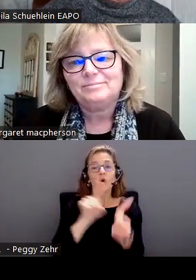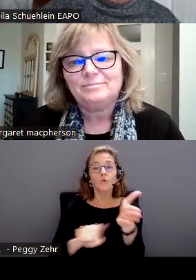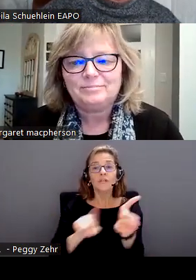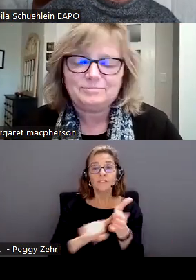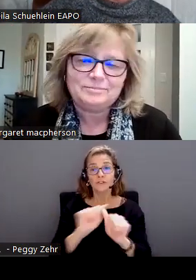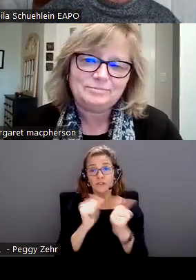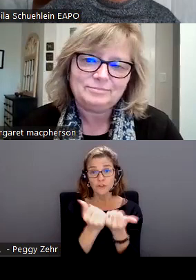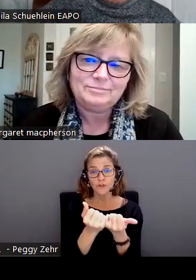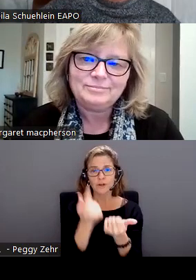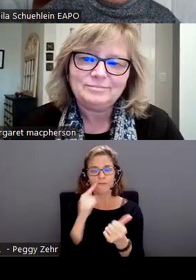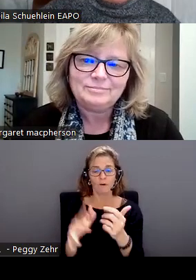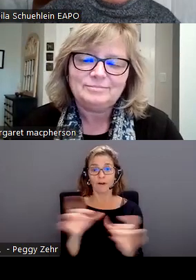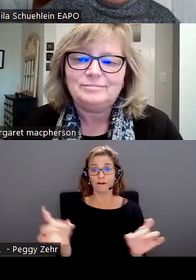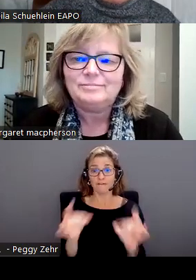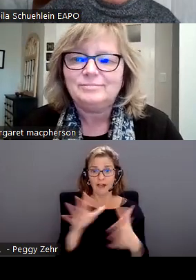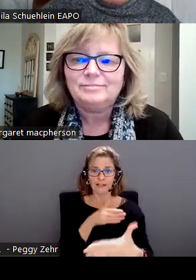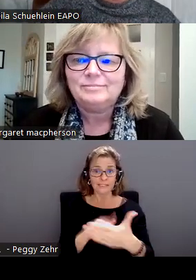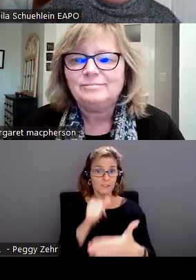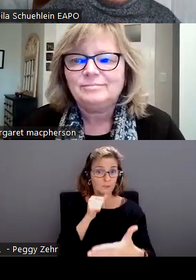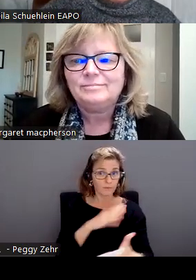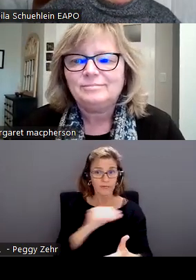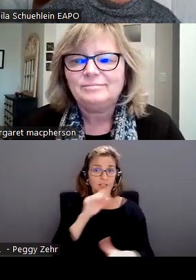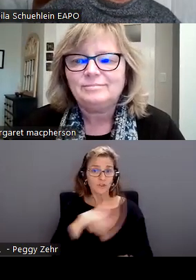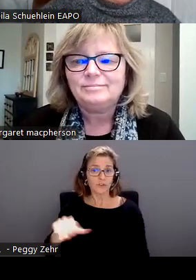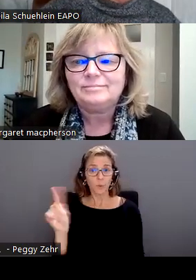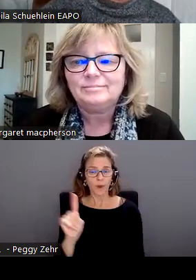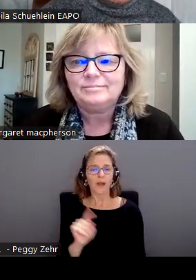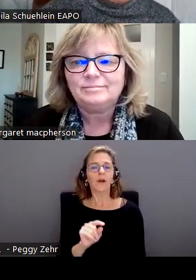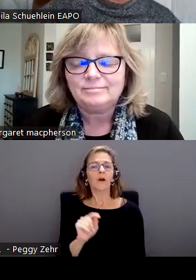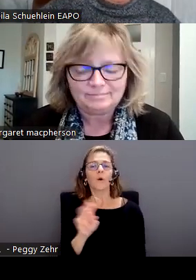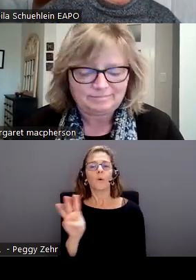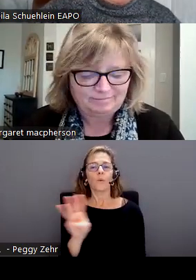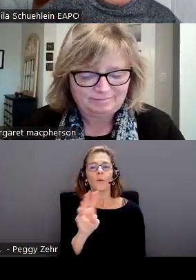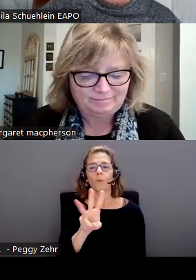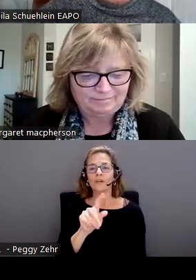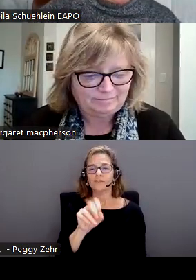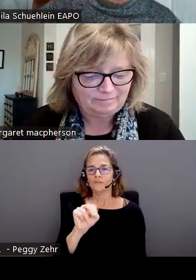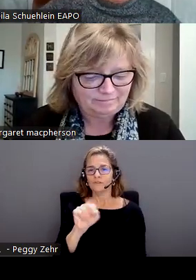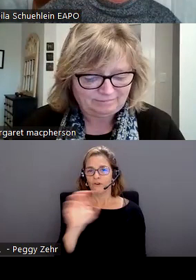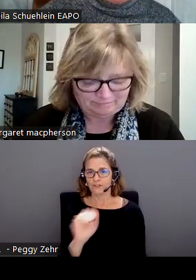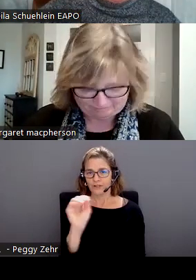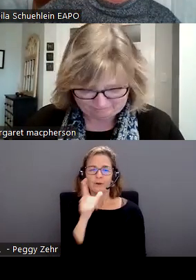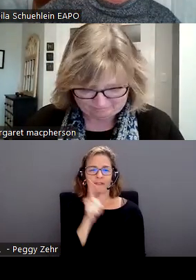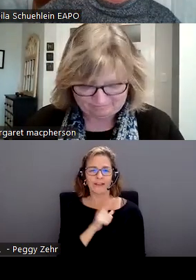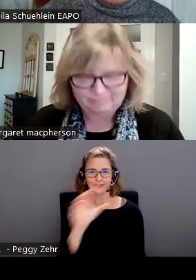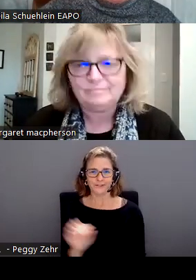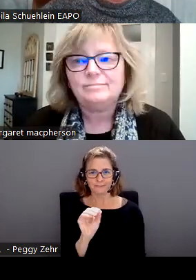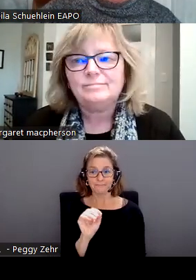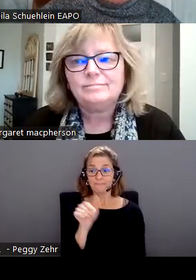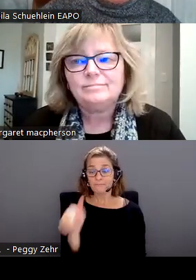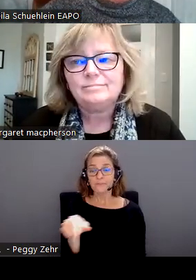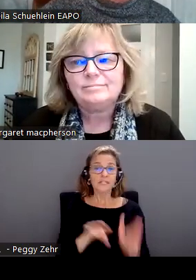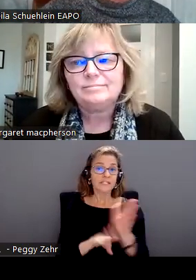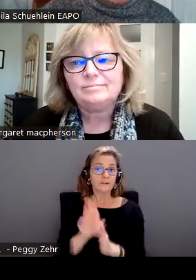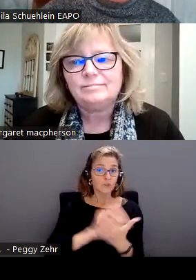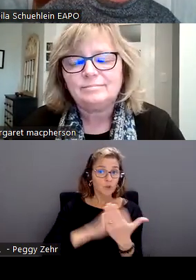at Western University in London, Ontario. Margaret designs and develops curriculum and related materials on a number of